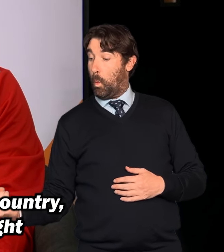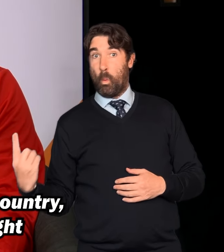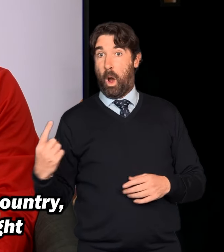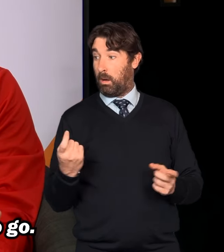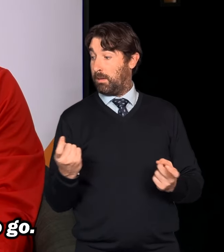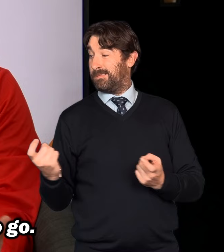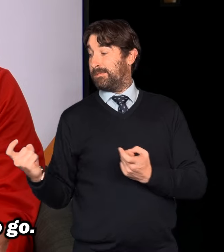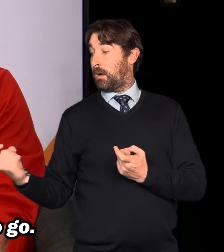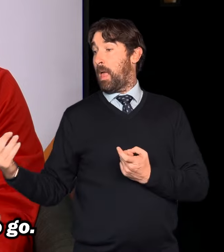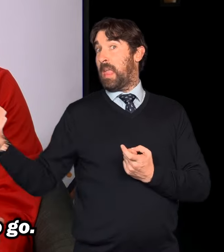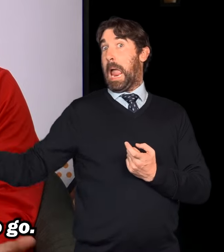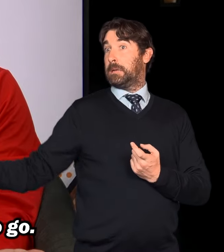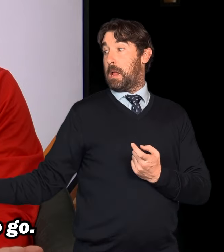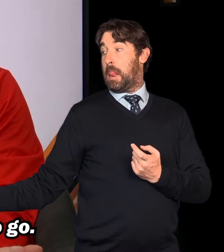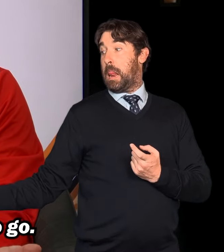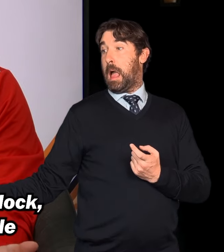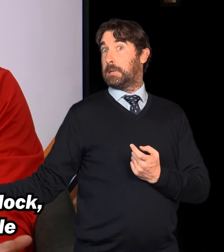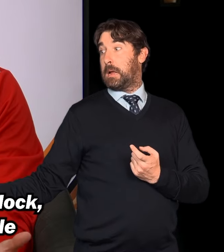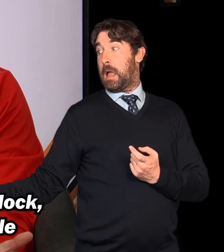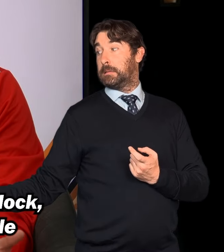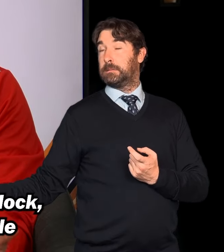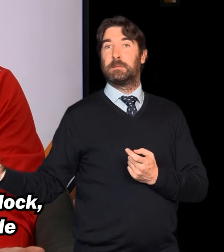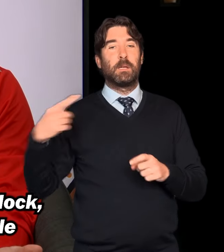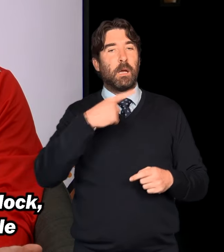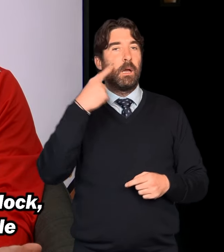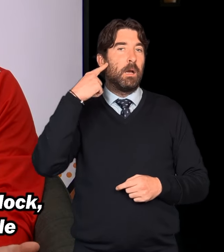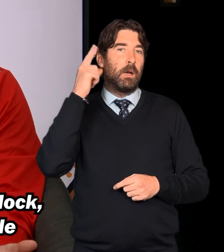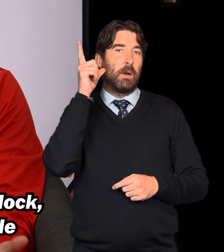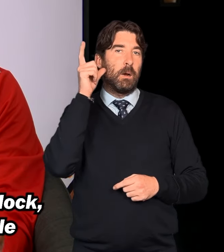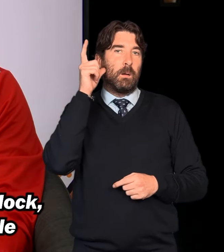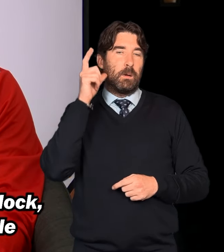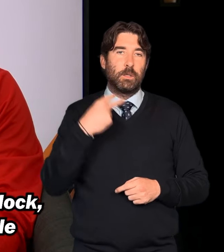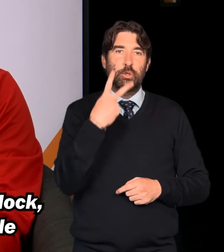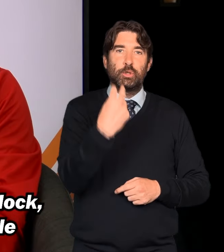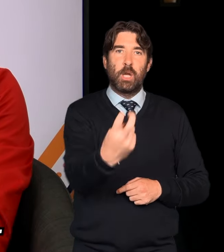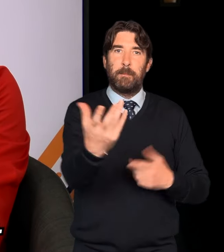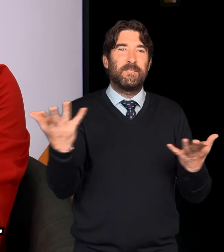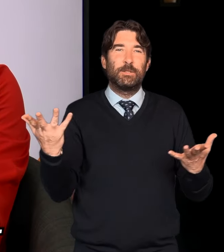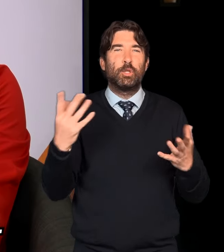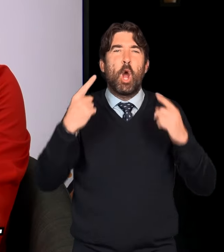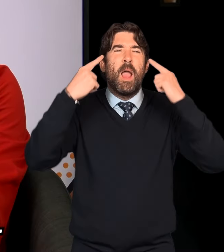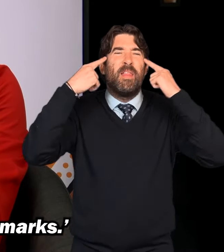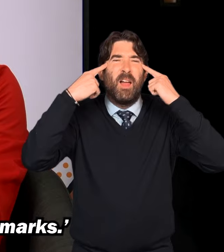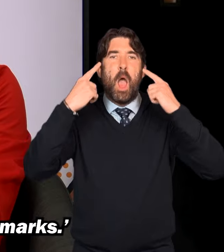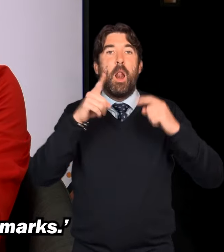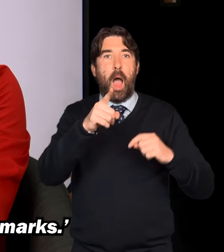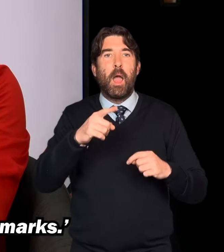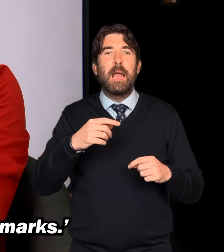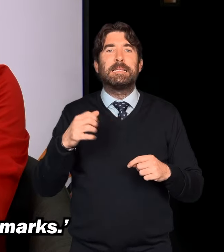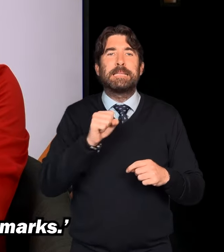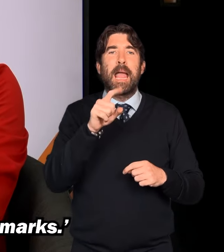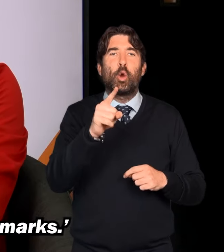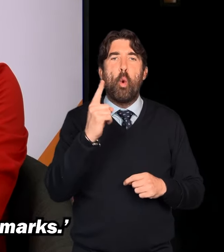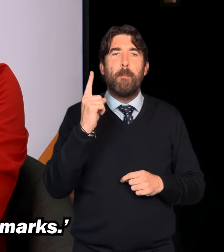have this one light that flashes when to go. So when we're on the block, we don't hear the whistle to get up on the block. We don't hear